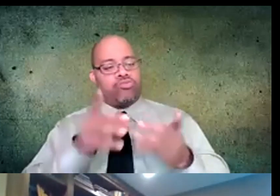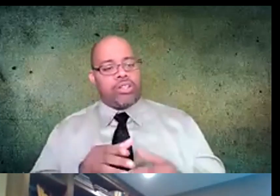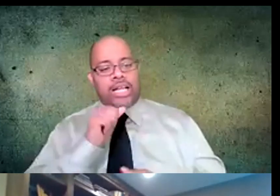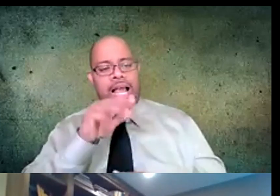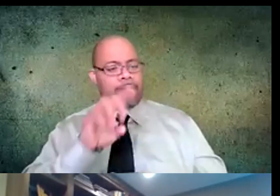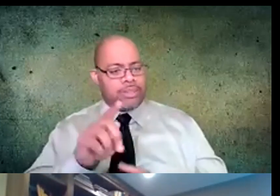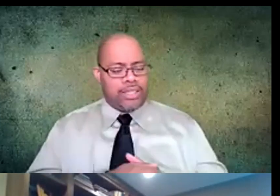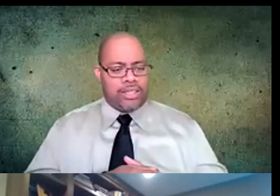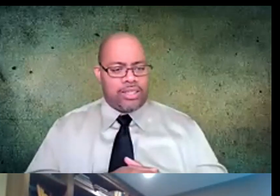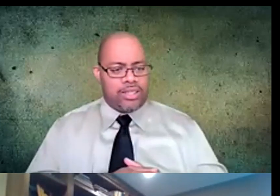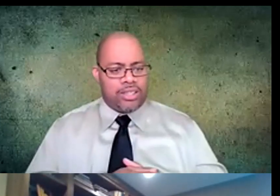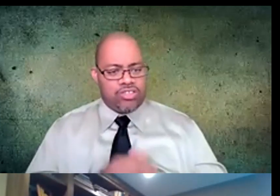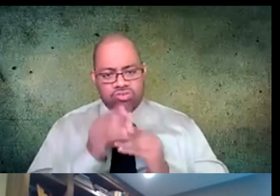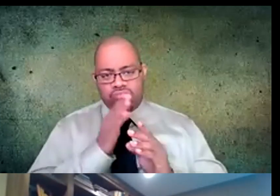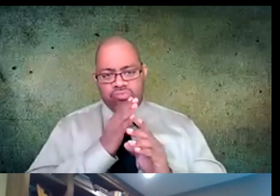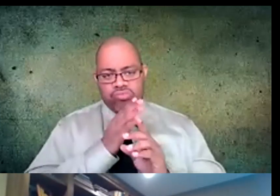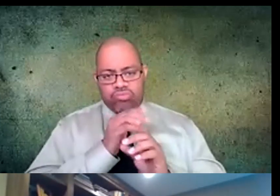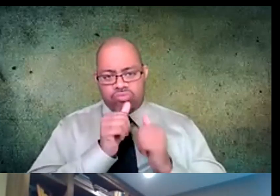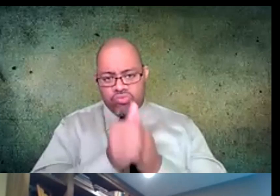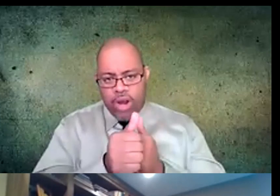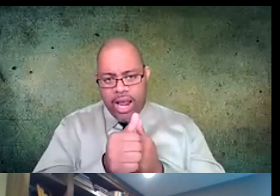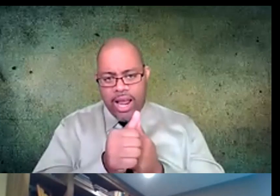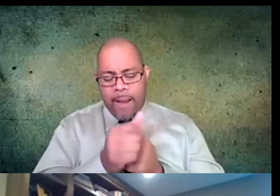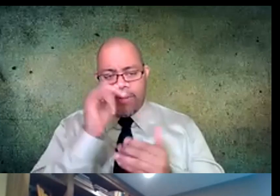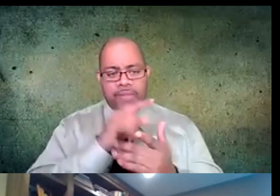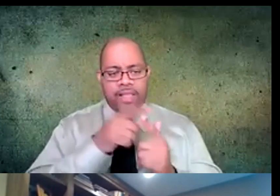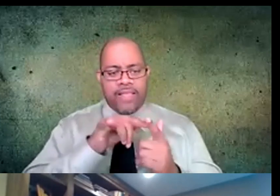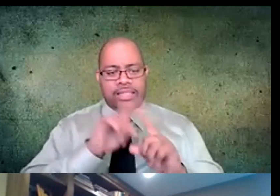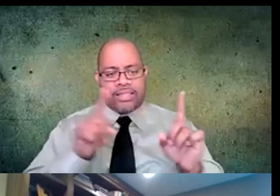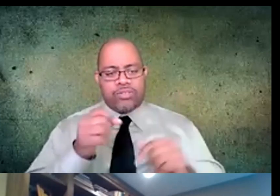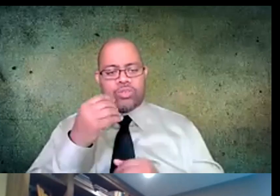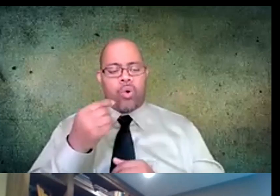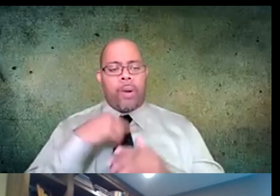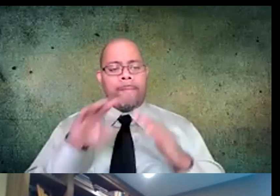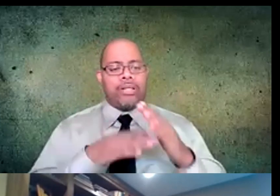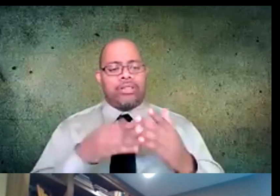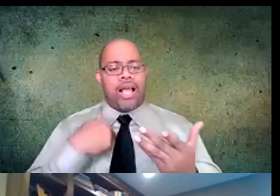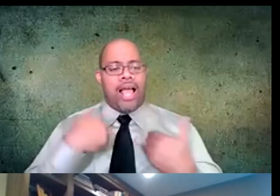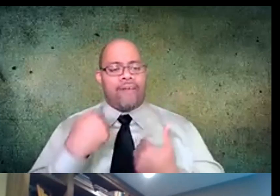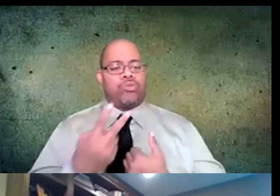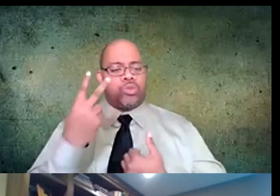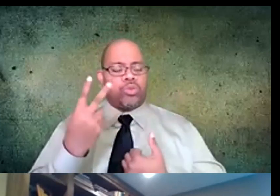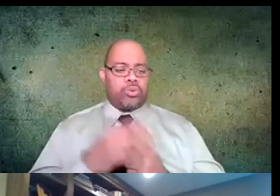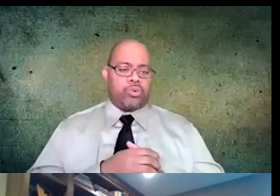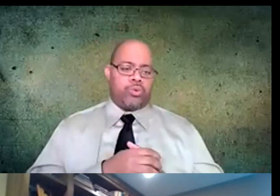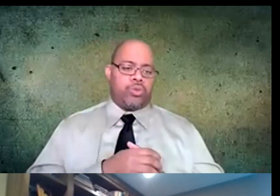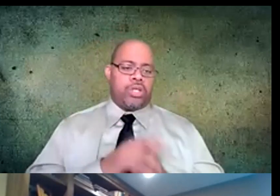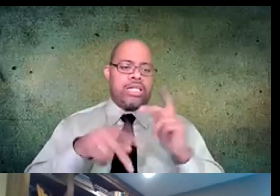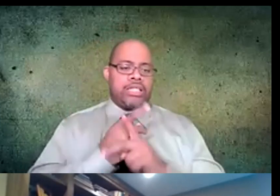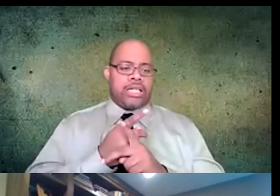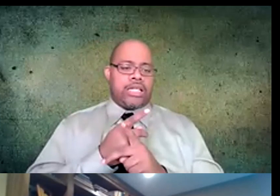MD track, right? Because then it's different. So we basically will have 2 types of